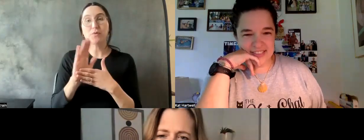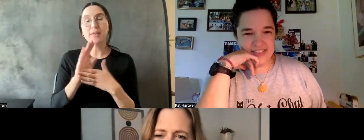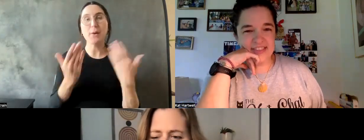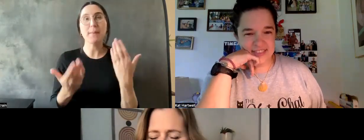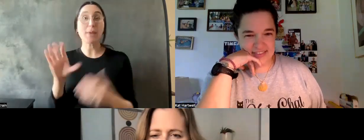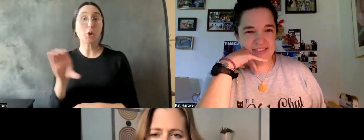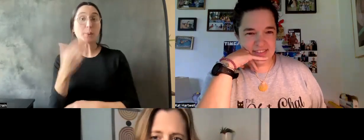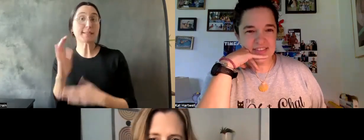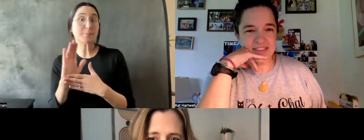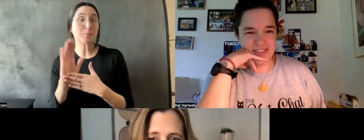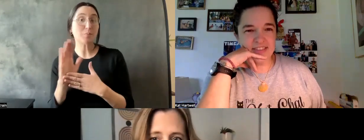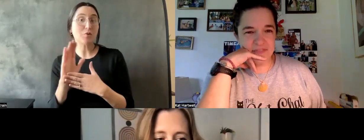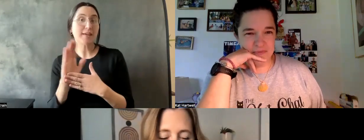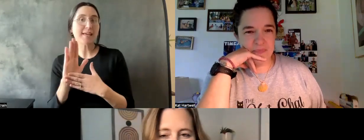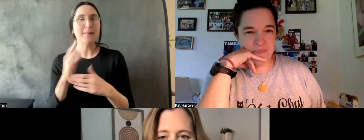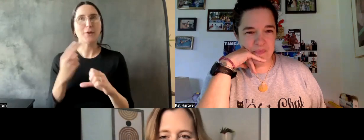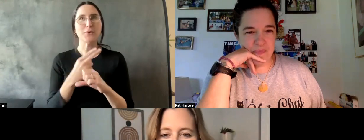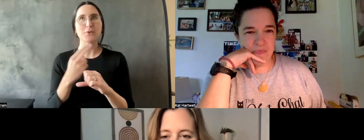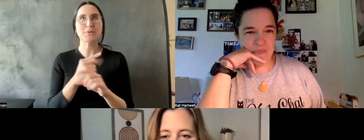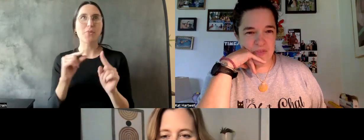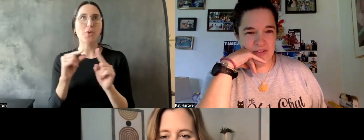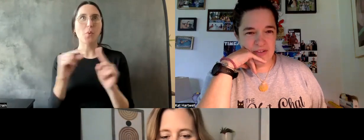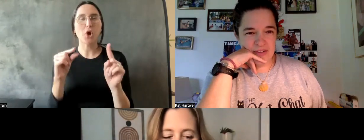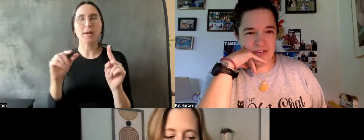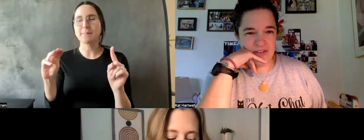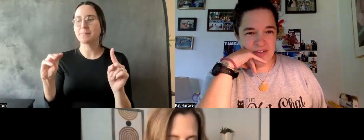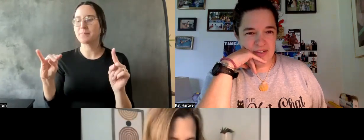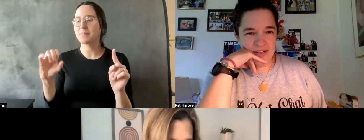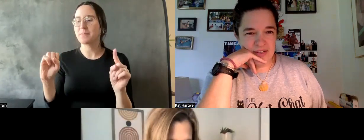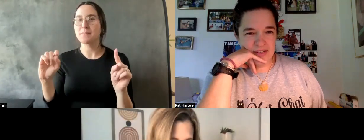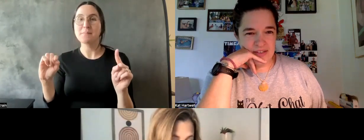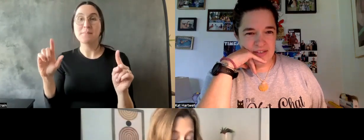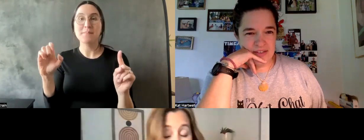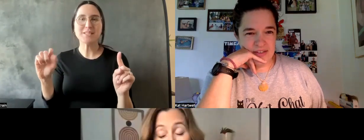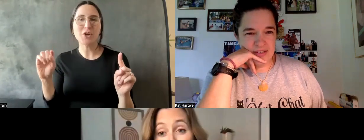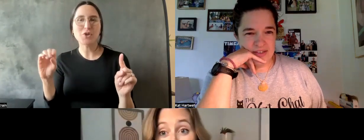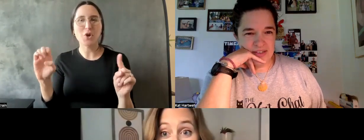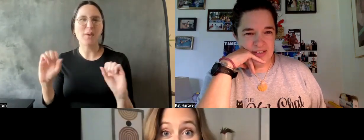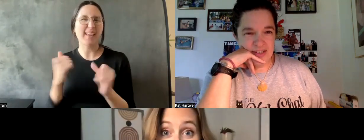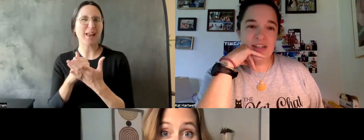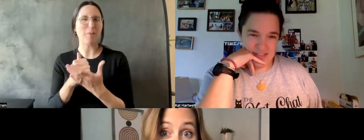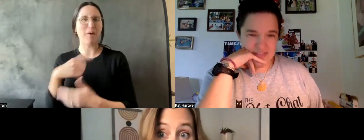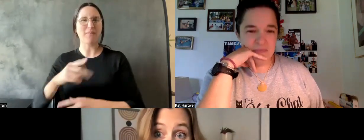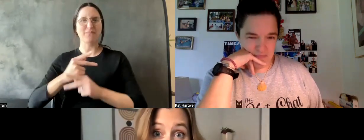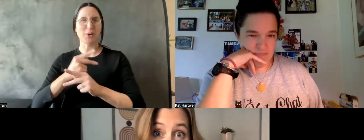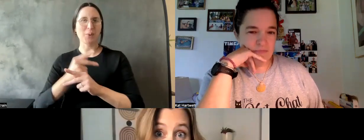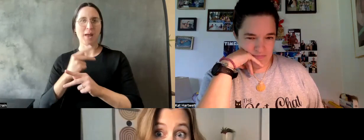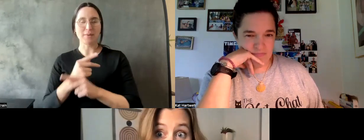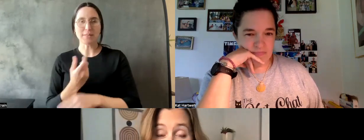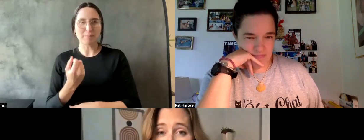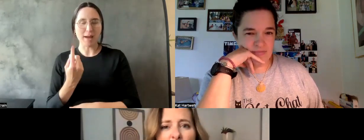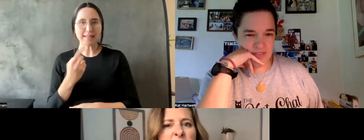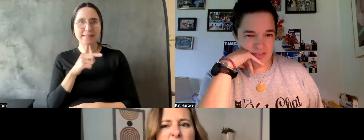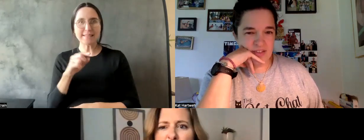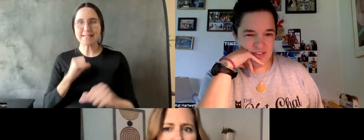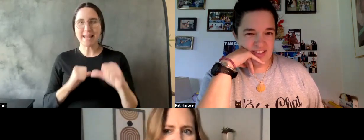Christmas movie and they might say mistletoe, and it kind of narrows it down a little bit. But yeah, I mean, some of them have been doing these movies for a really long time.